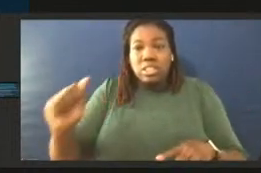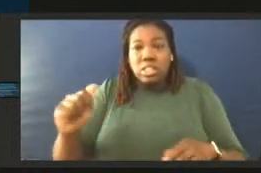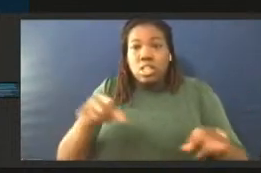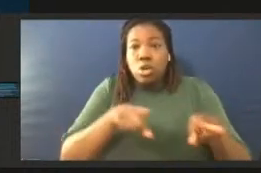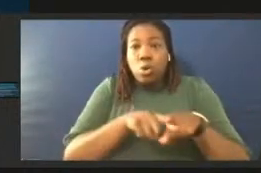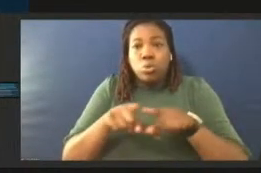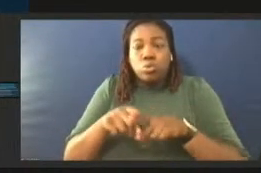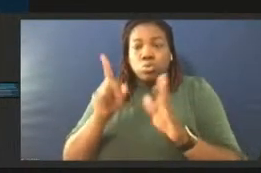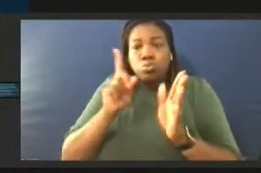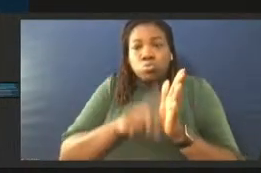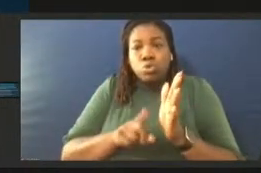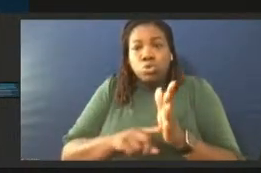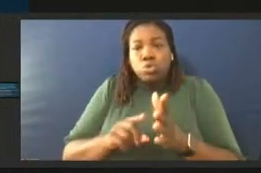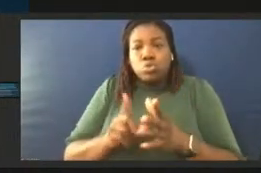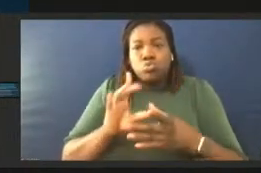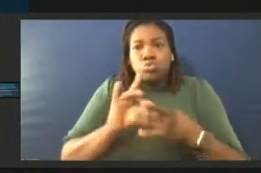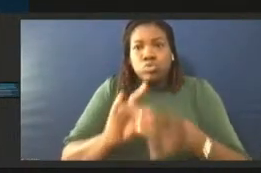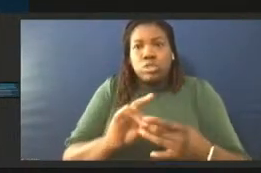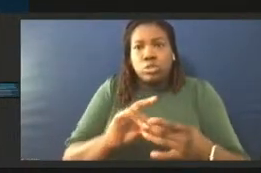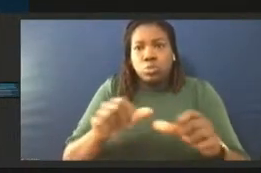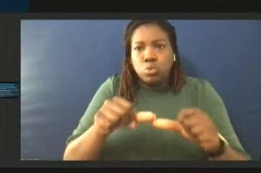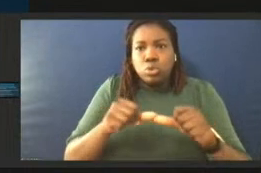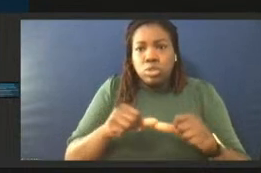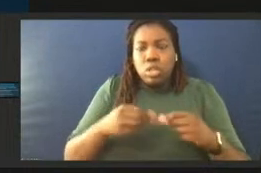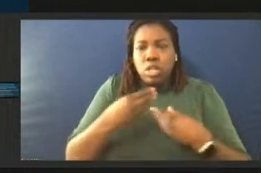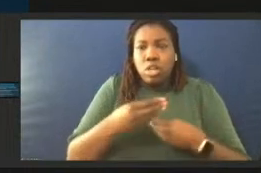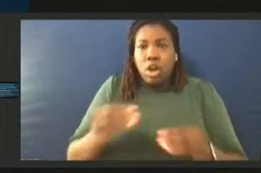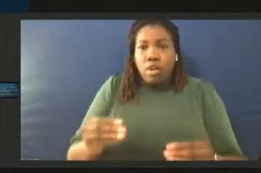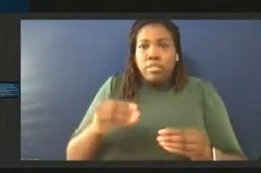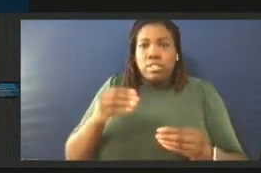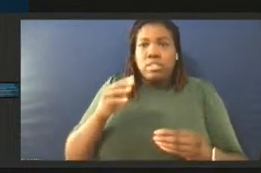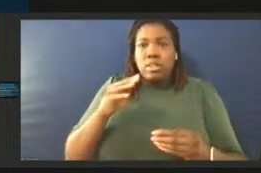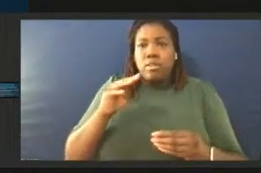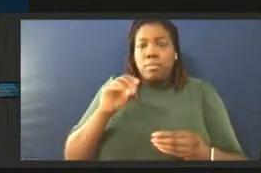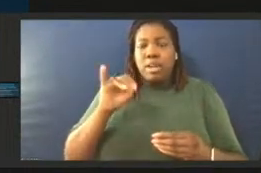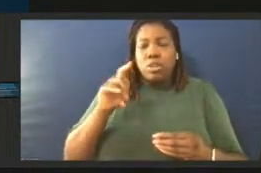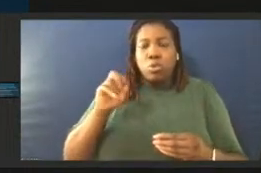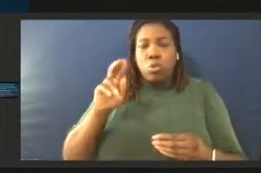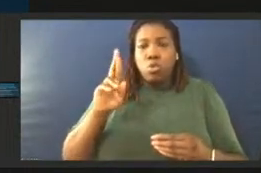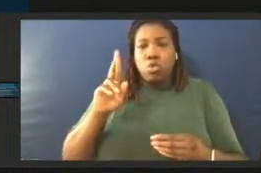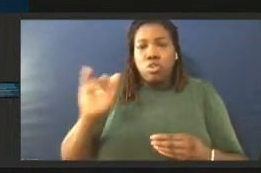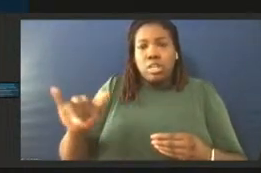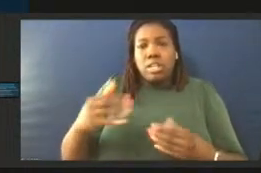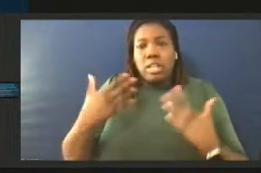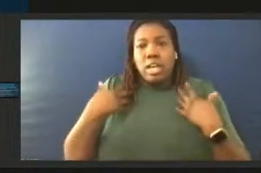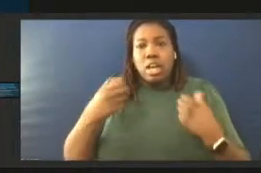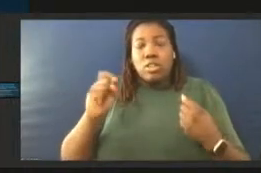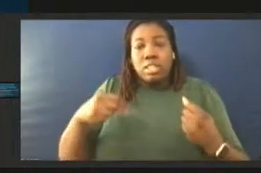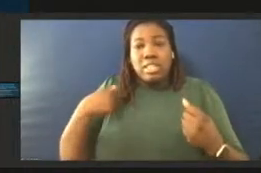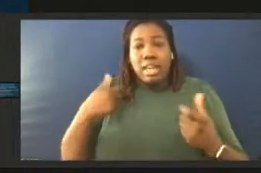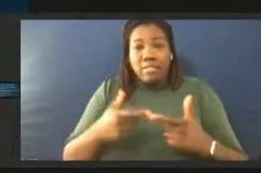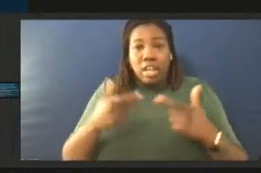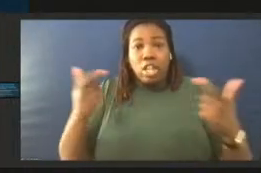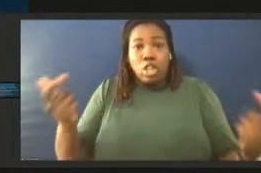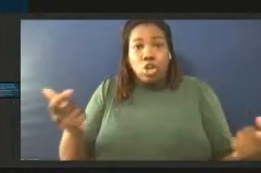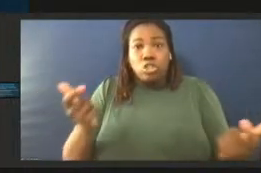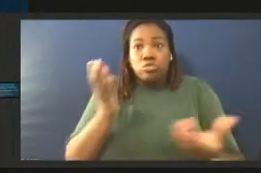research in this area. Our Office for Minority Health, for example, needs to have a larger portfolio on behavioral health